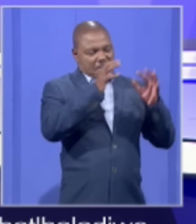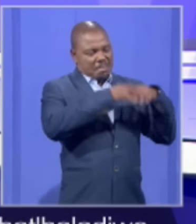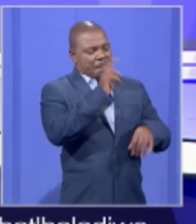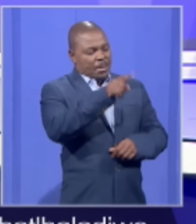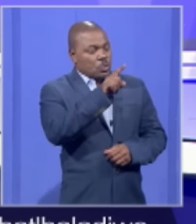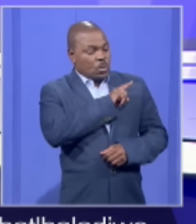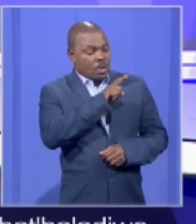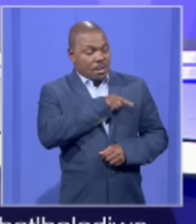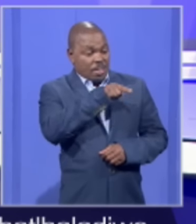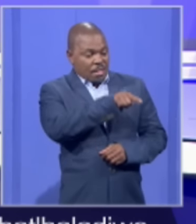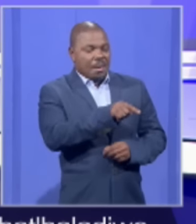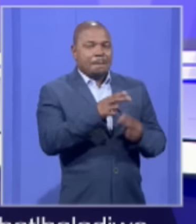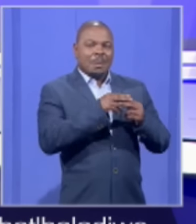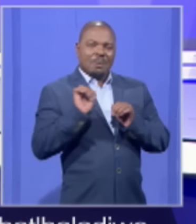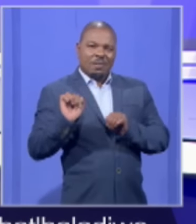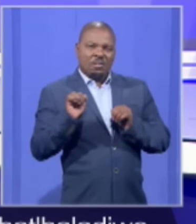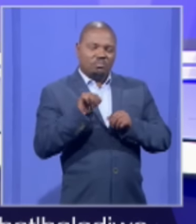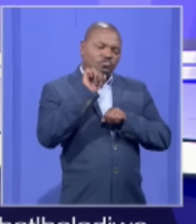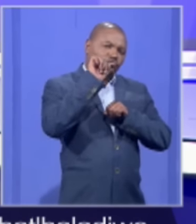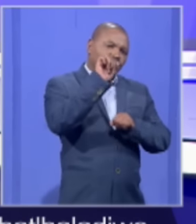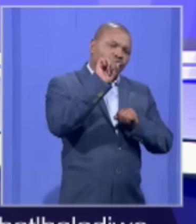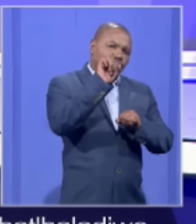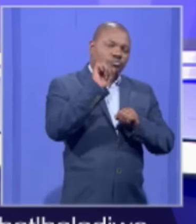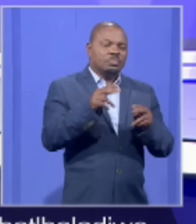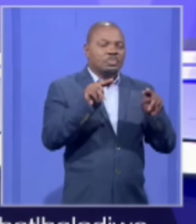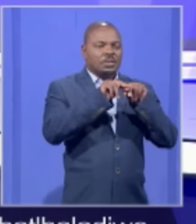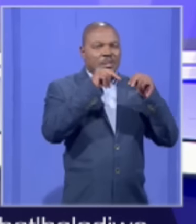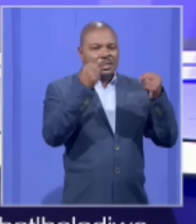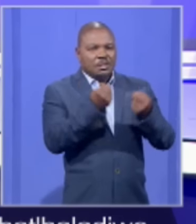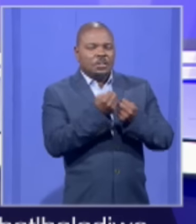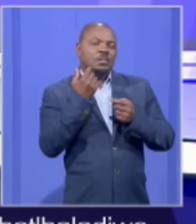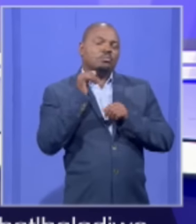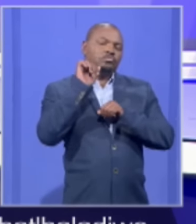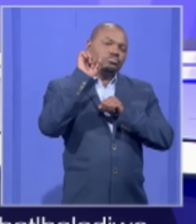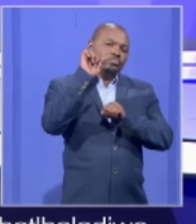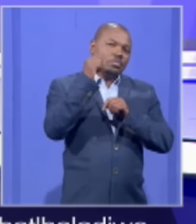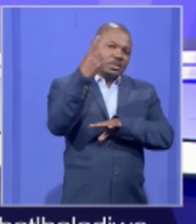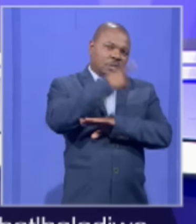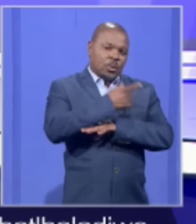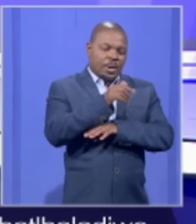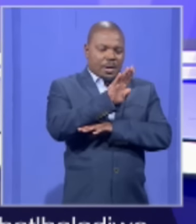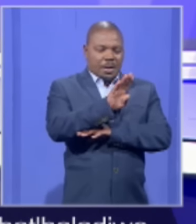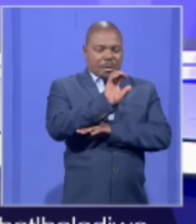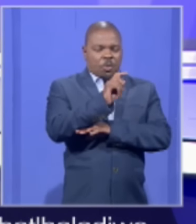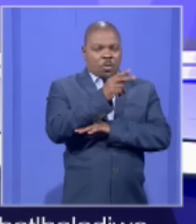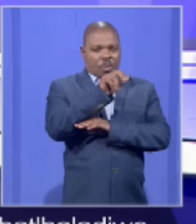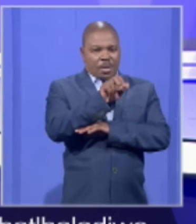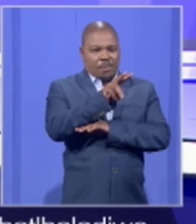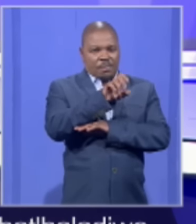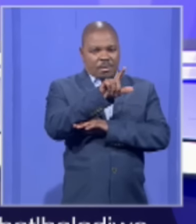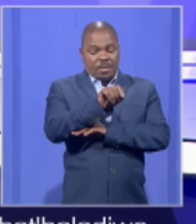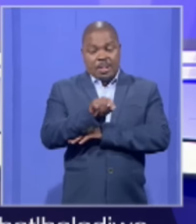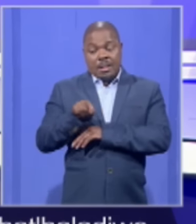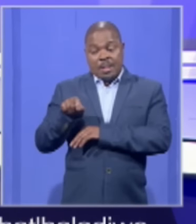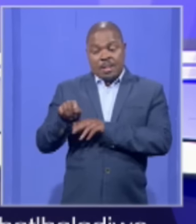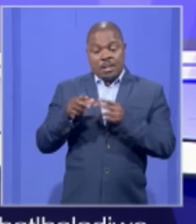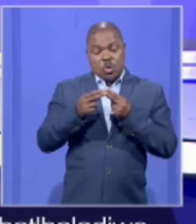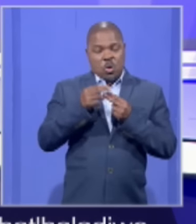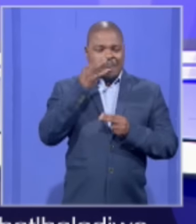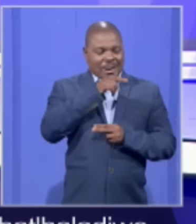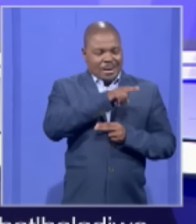di nyalantseng le mogwanto go supa letsatsi la bosetšhaba la ditshupetso kwa Botterville. Mokgatlo wa re mmasepala o wa selegae o